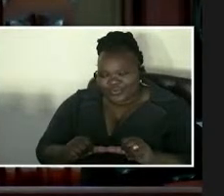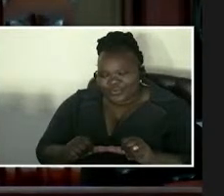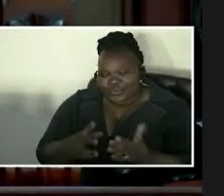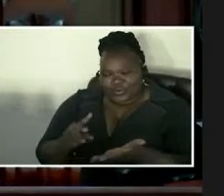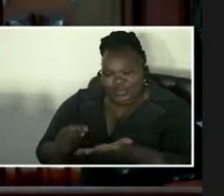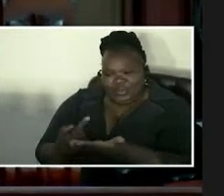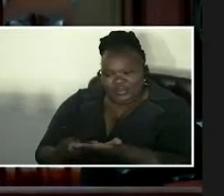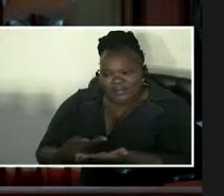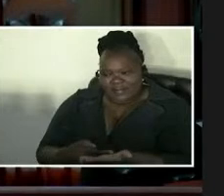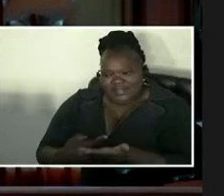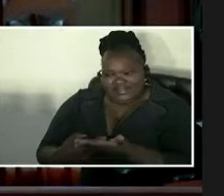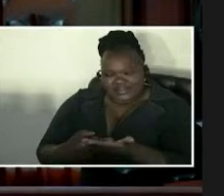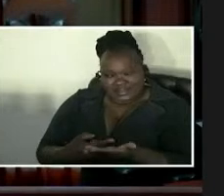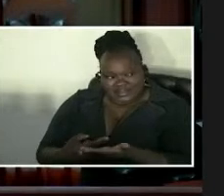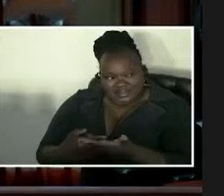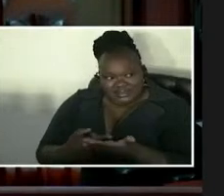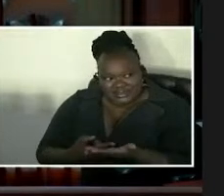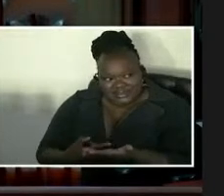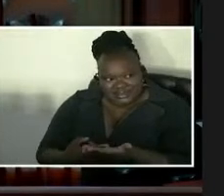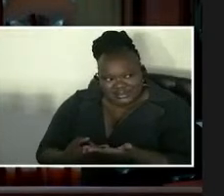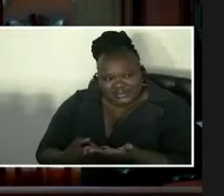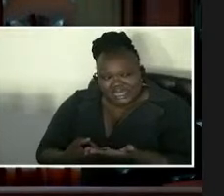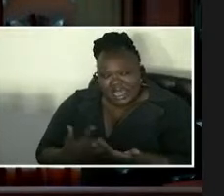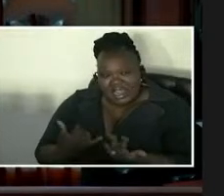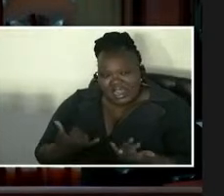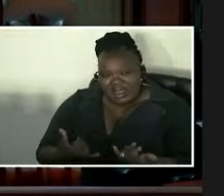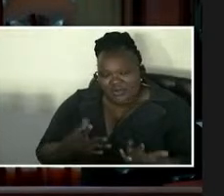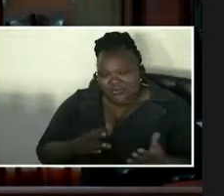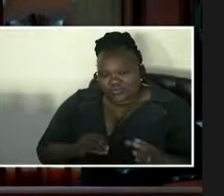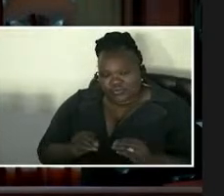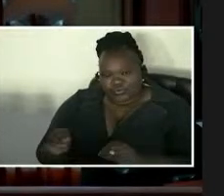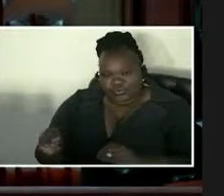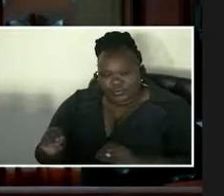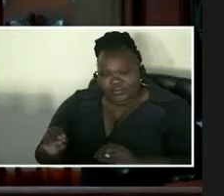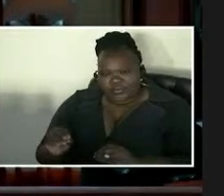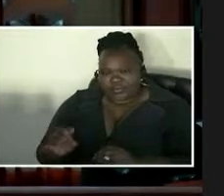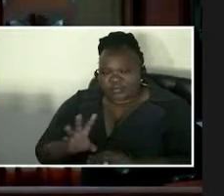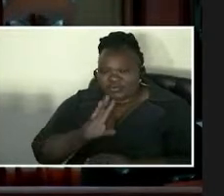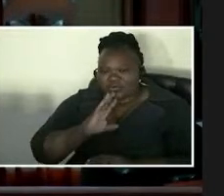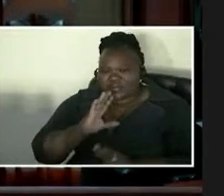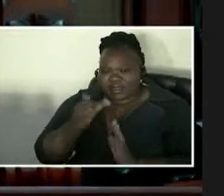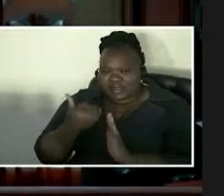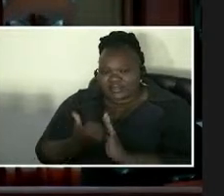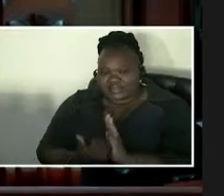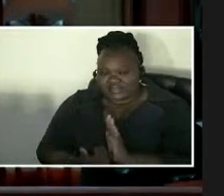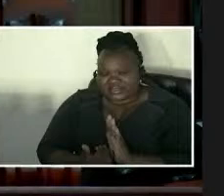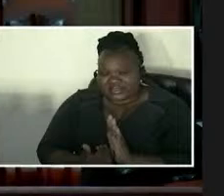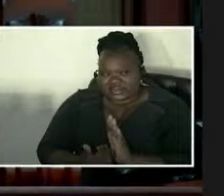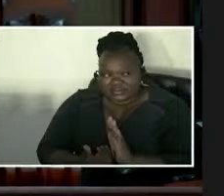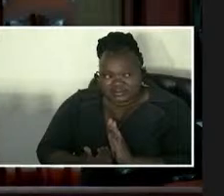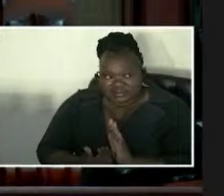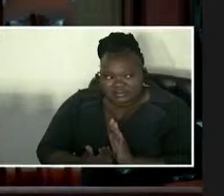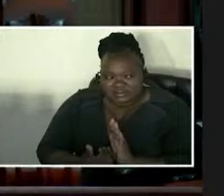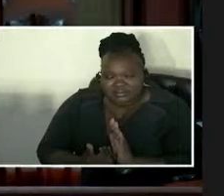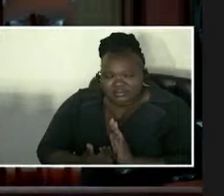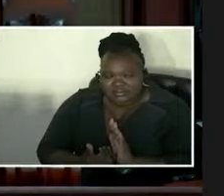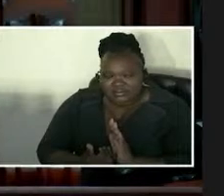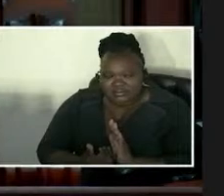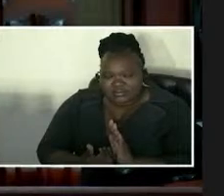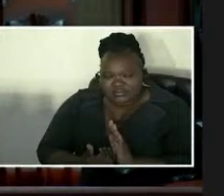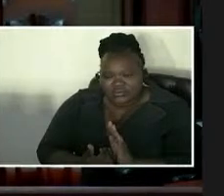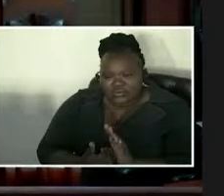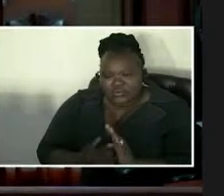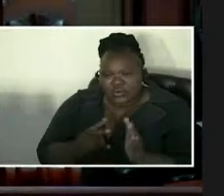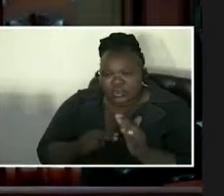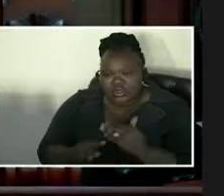debate now i'm moving forward with my speaker's list there is an